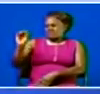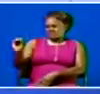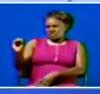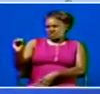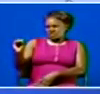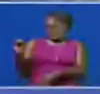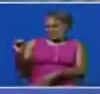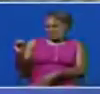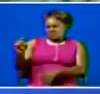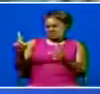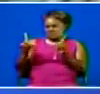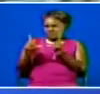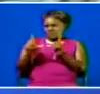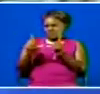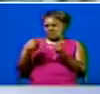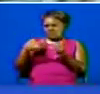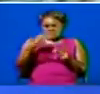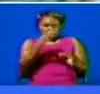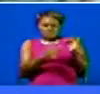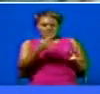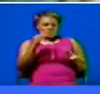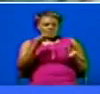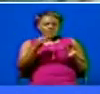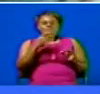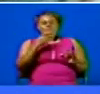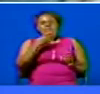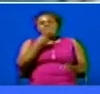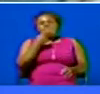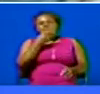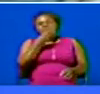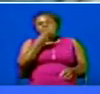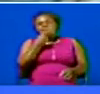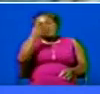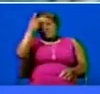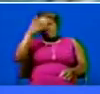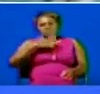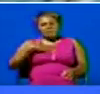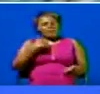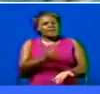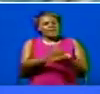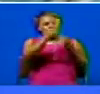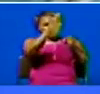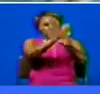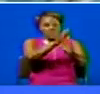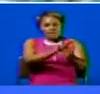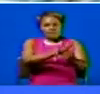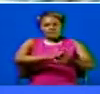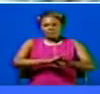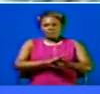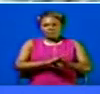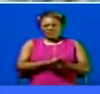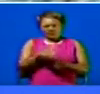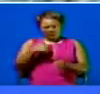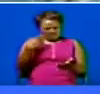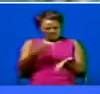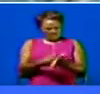the document. I'm depending on my parents, whom they have assisted me a lot, and not that they have